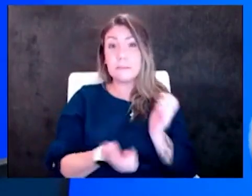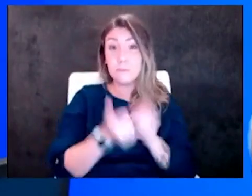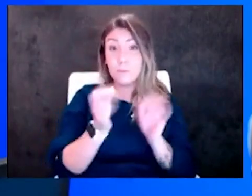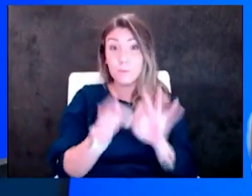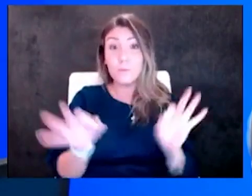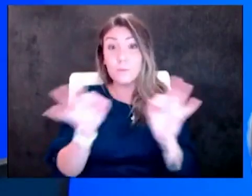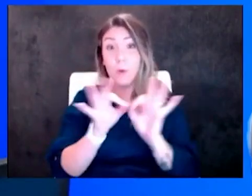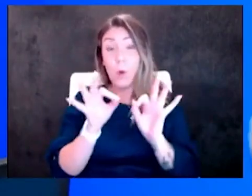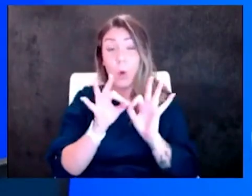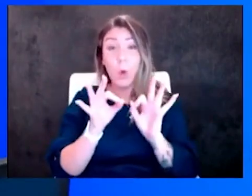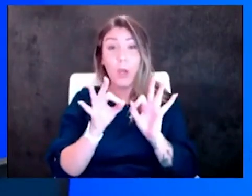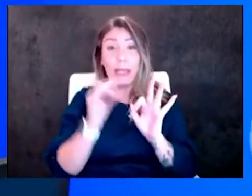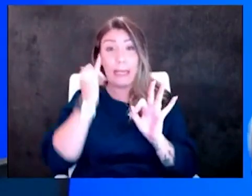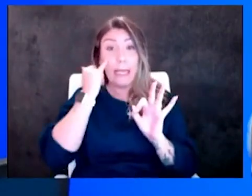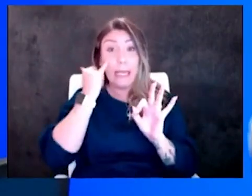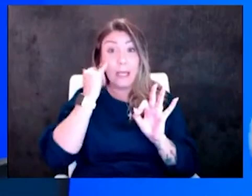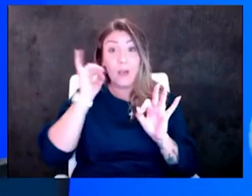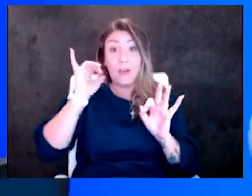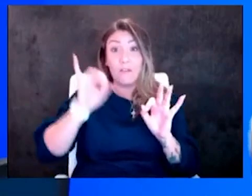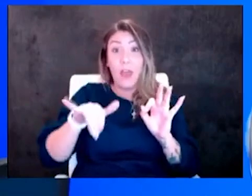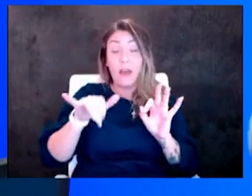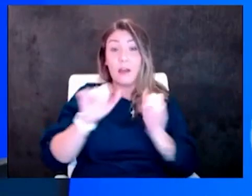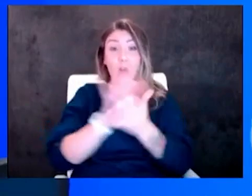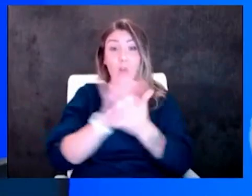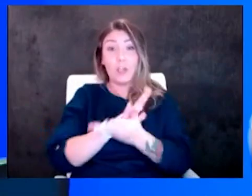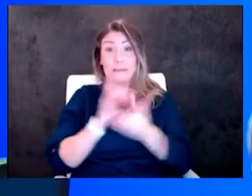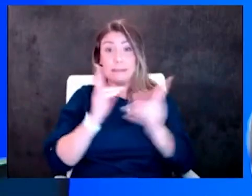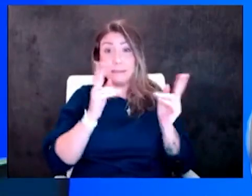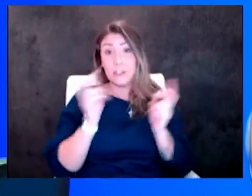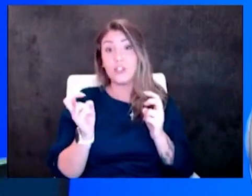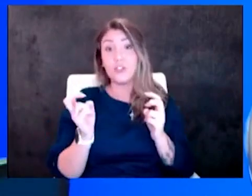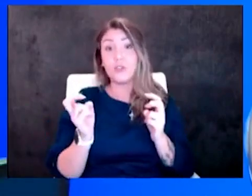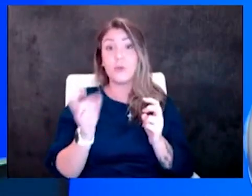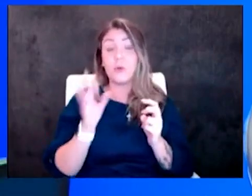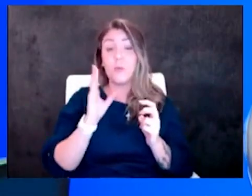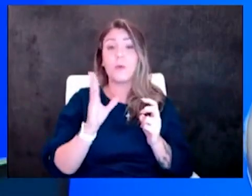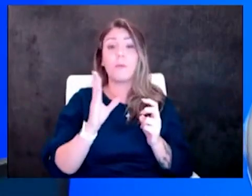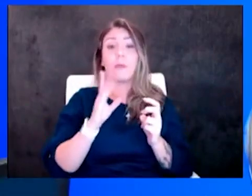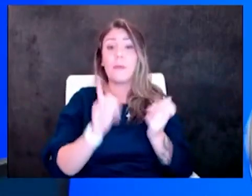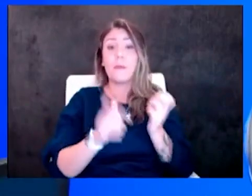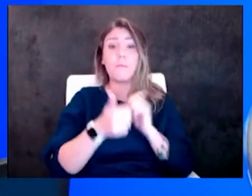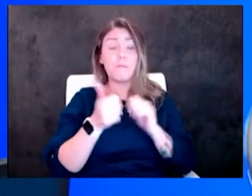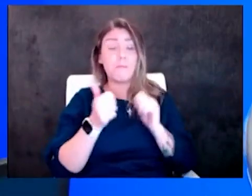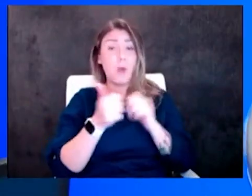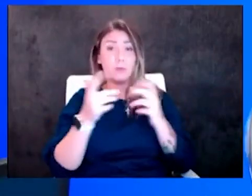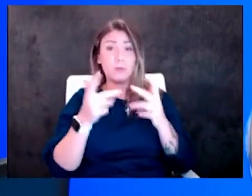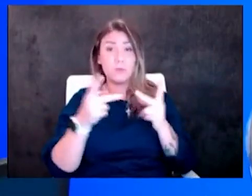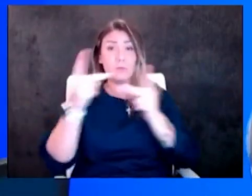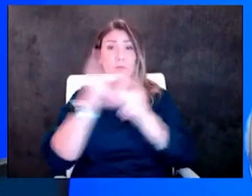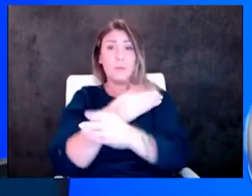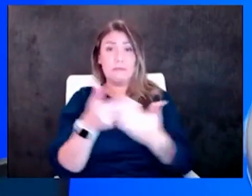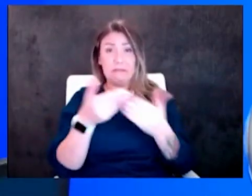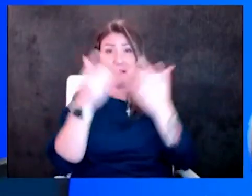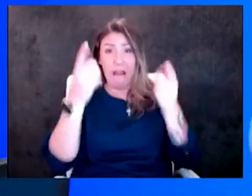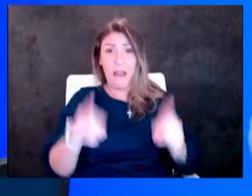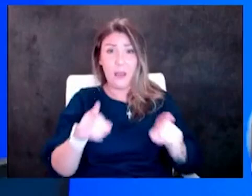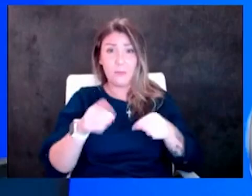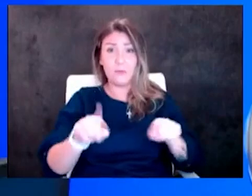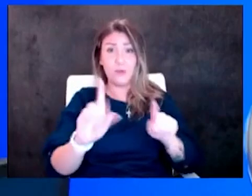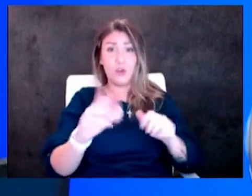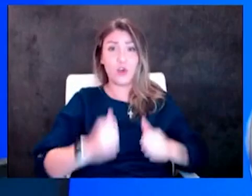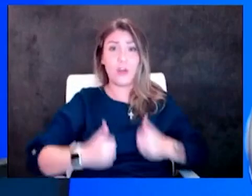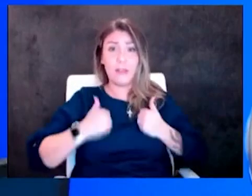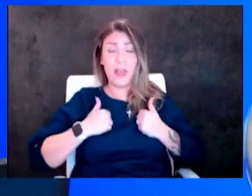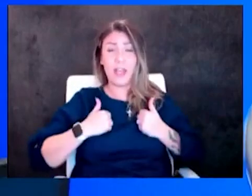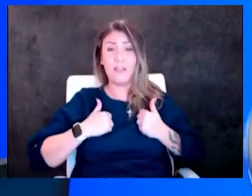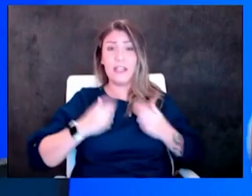an aneurysm does cause trouble, it's going to be the most dramatic health event you face in your life, because it will cause sudden bleeding on